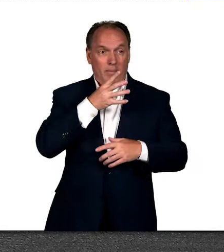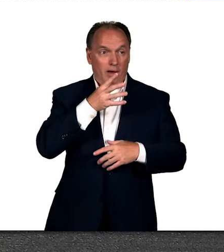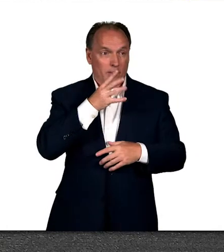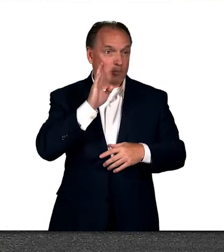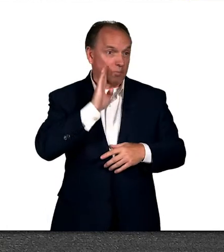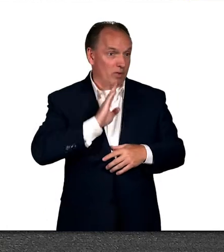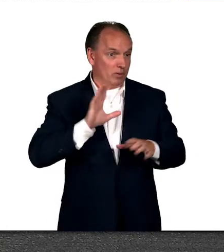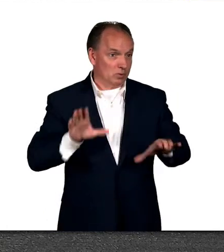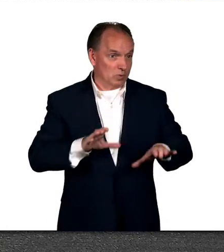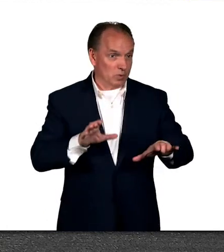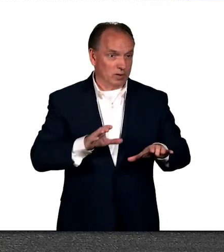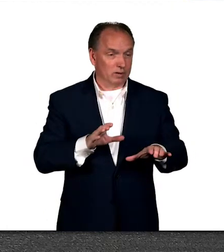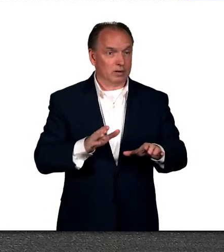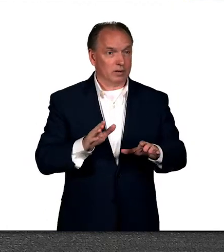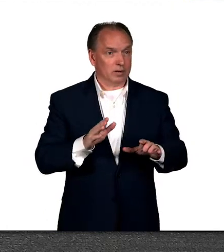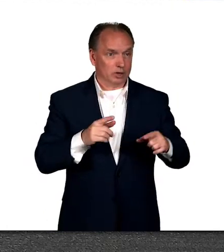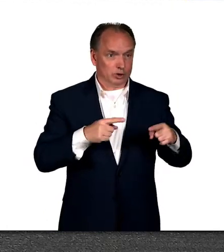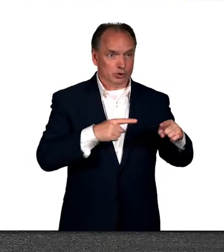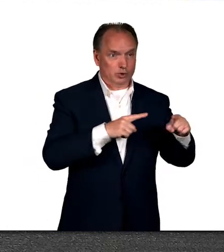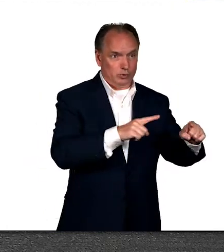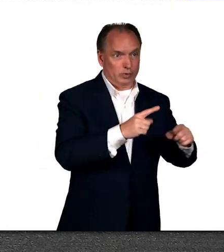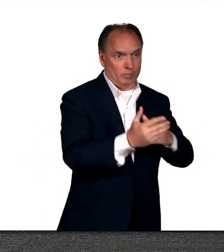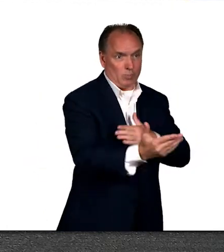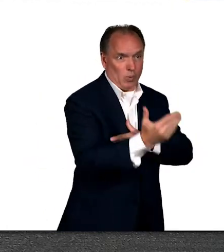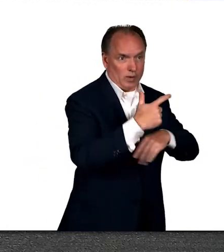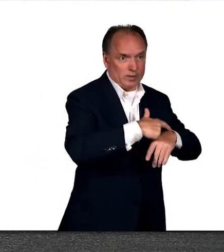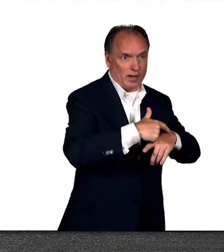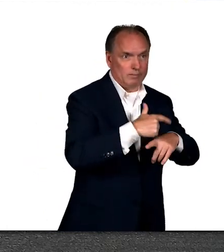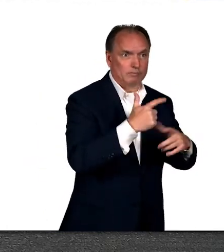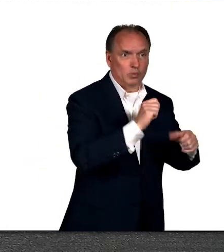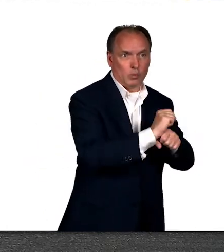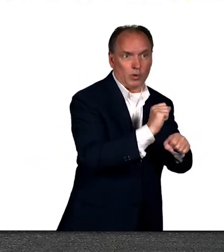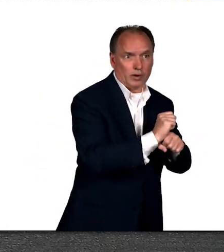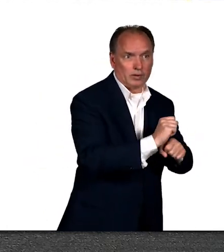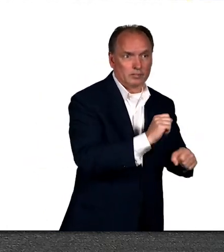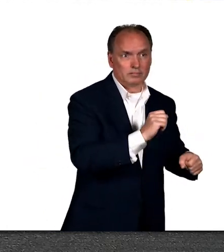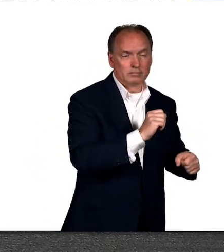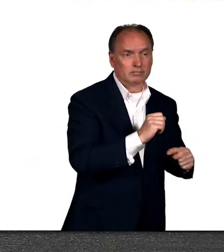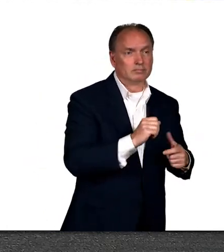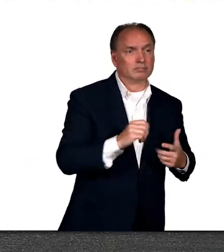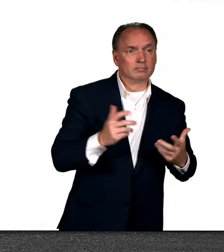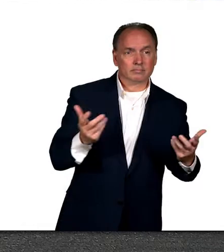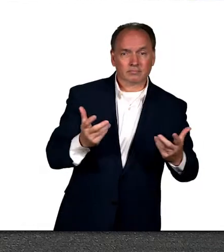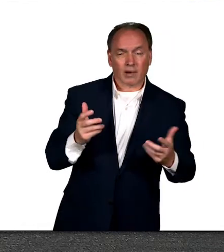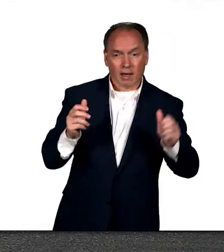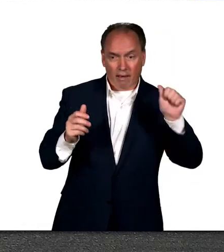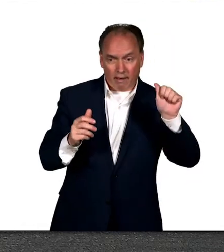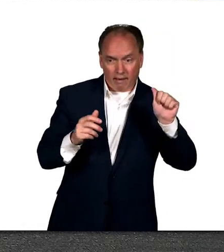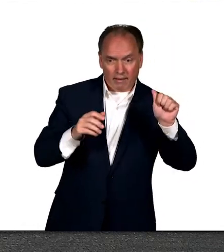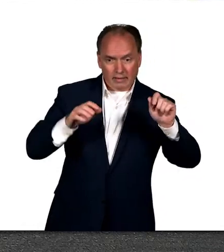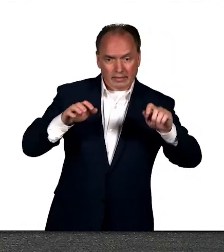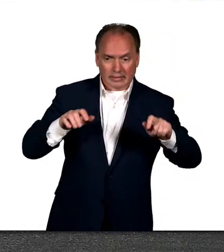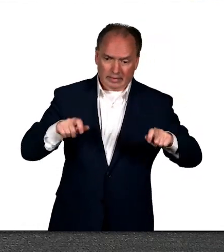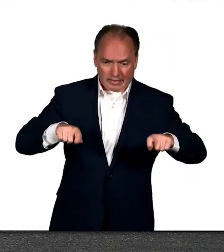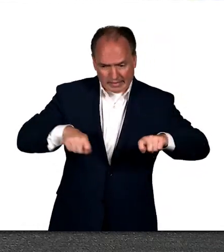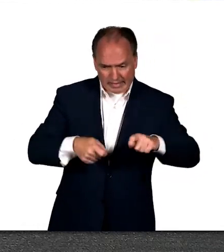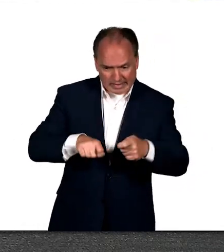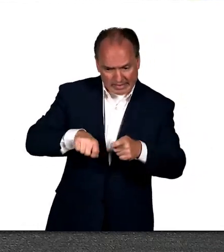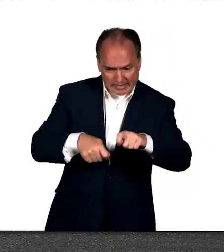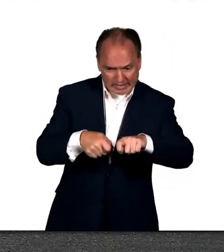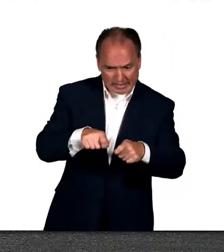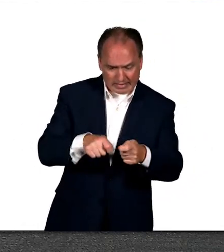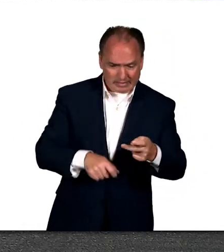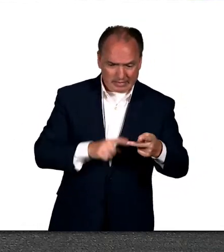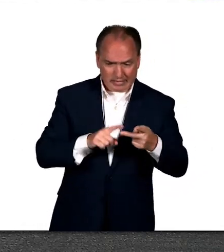when Farmer Brown is doing morning chores in the barn? Is she doing A, knitting,